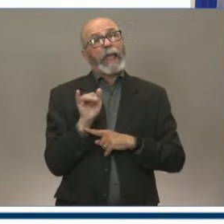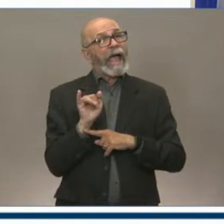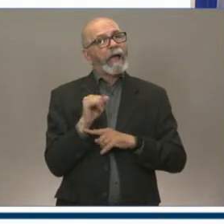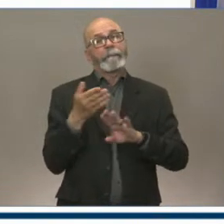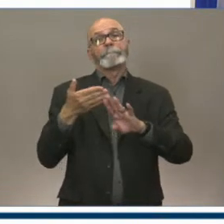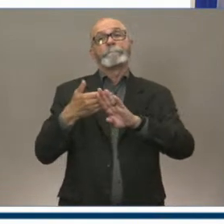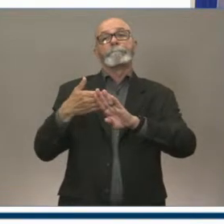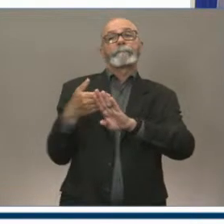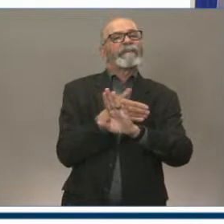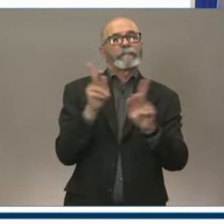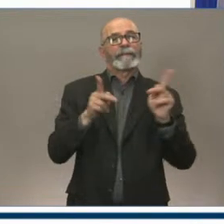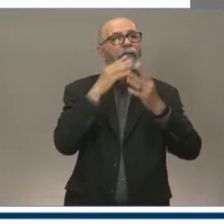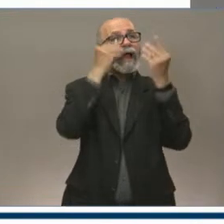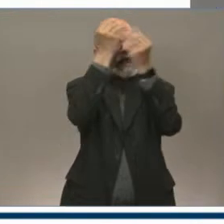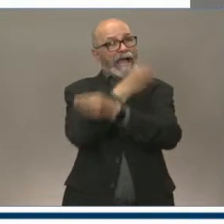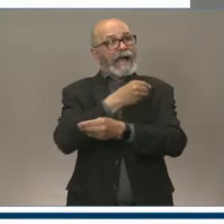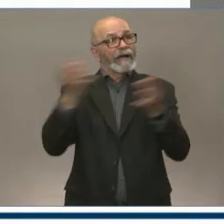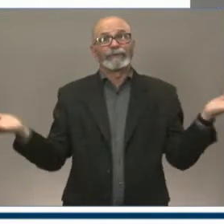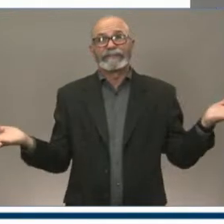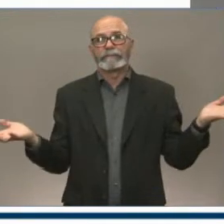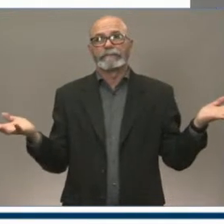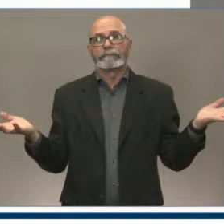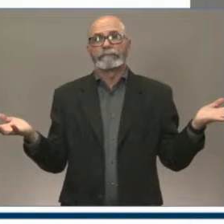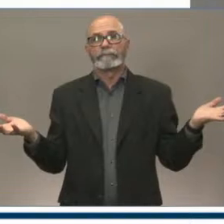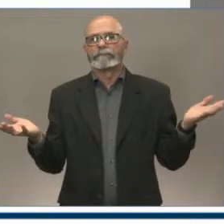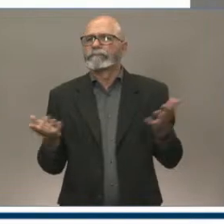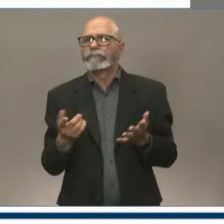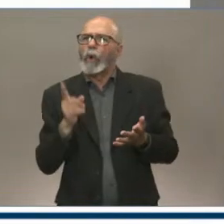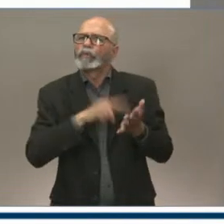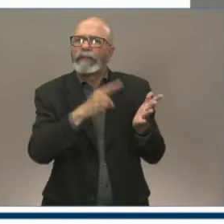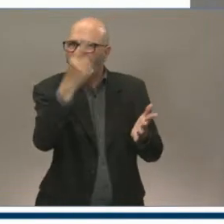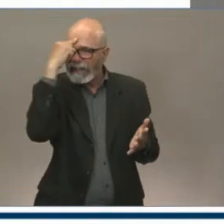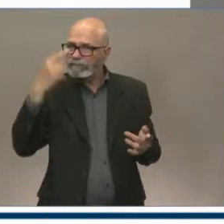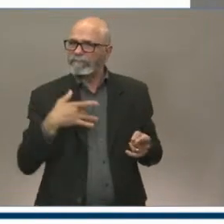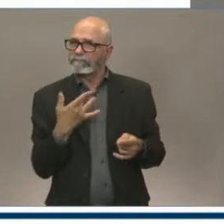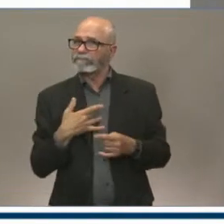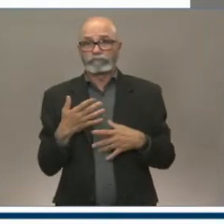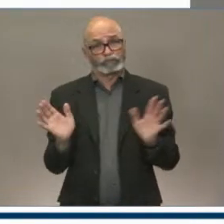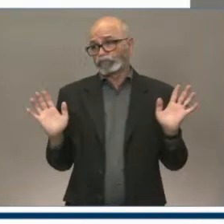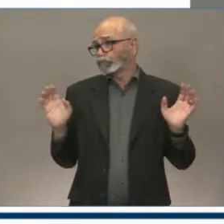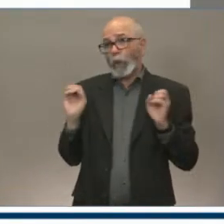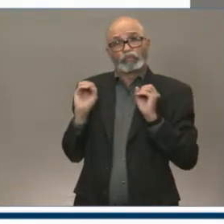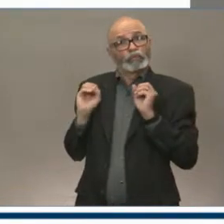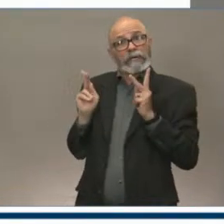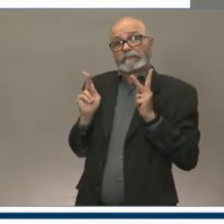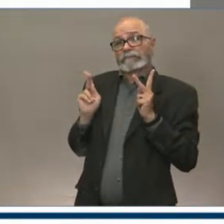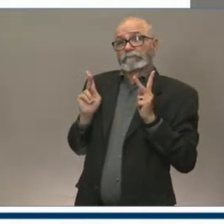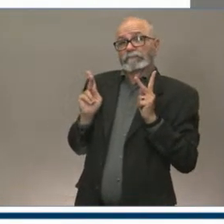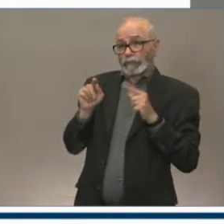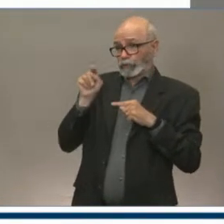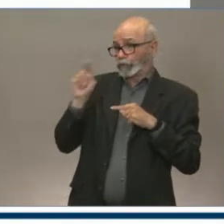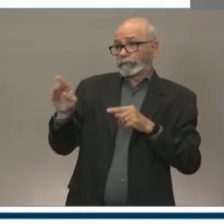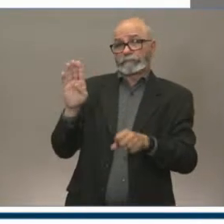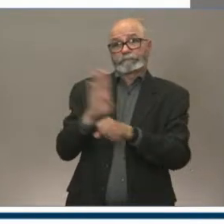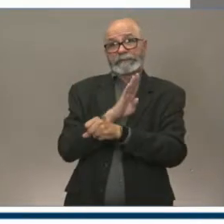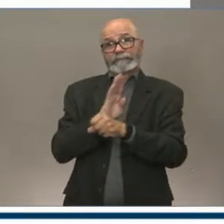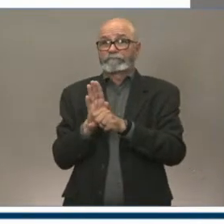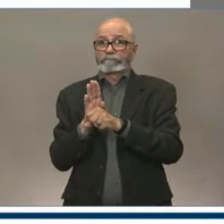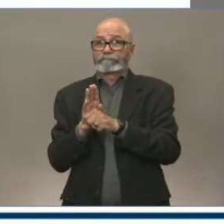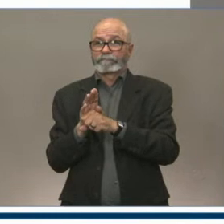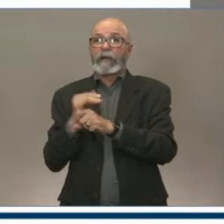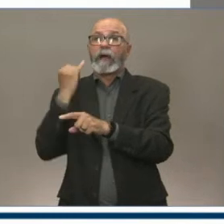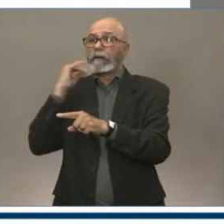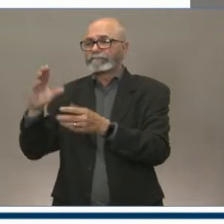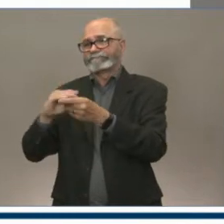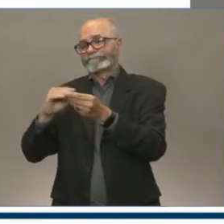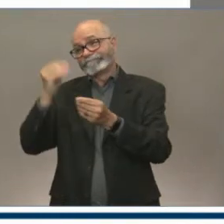that? I think anything we can do to say if a business becomes aware and say you might have been exposed, that you monitor your symptoms,